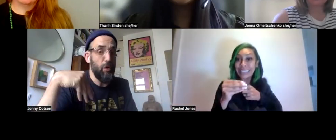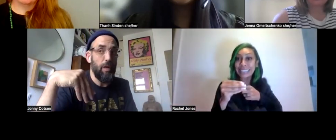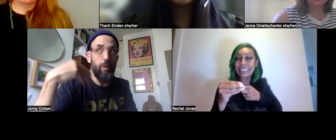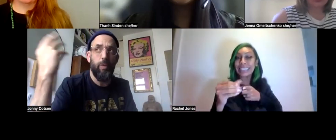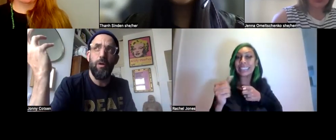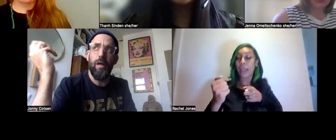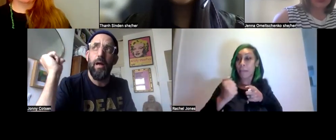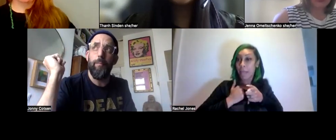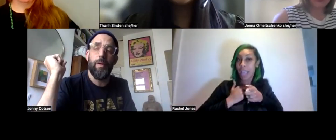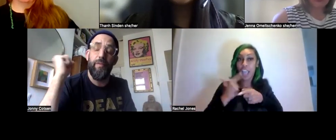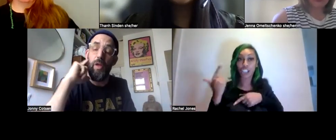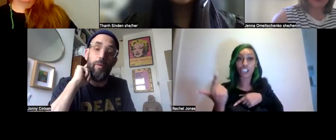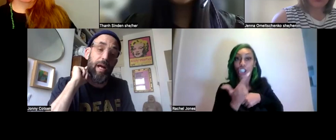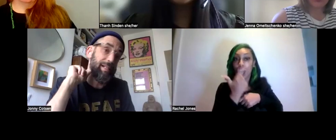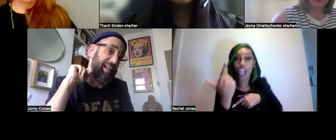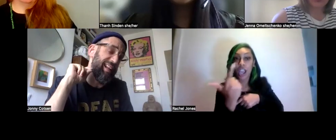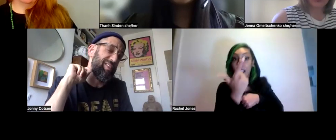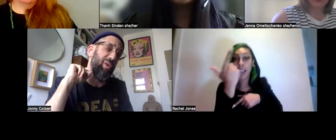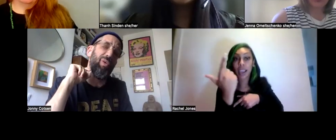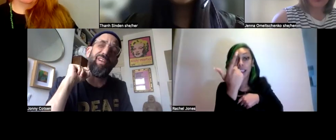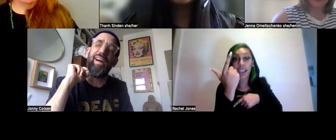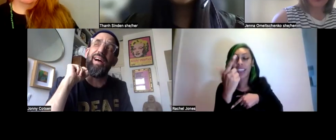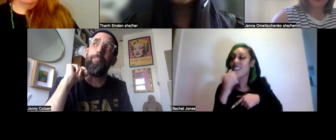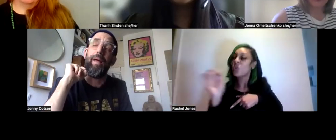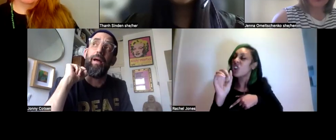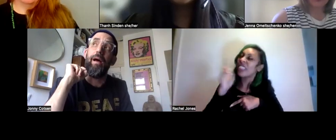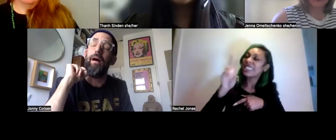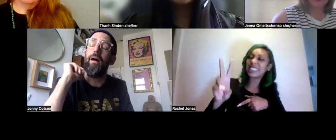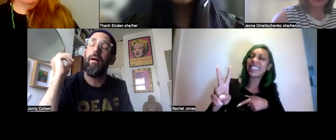about my journey, which would, for those of you who haven't seen it, called...